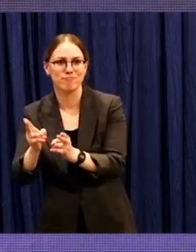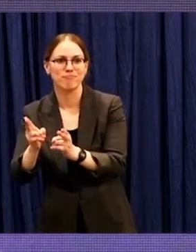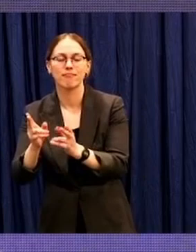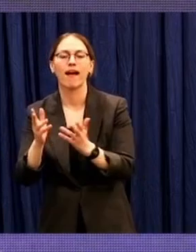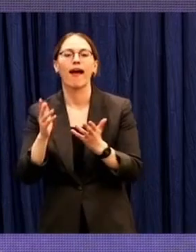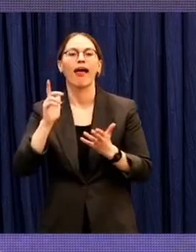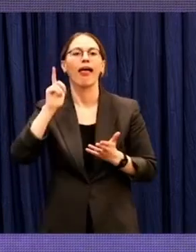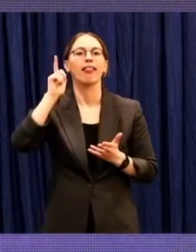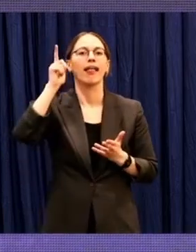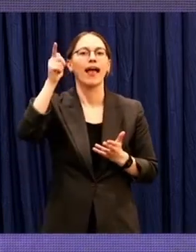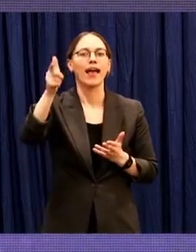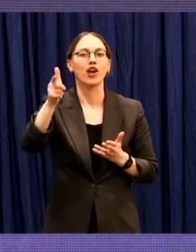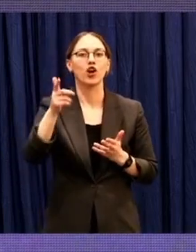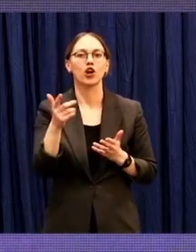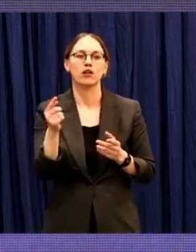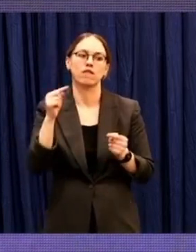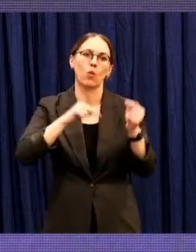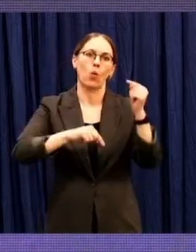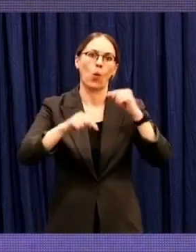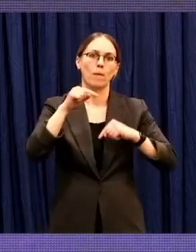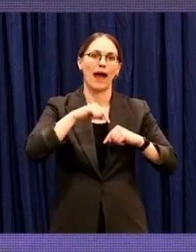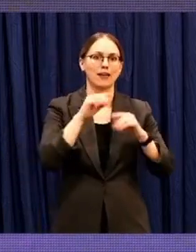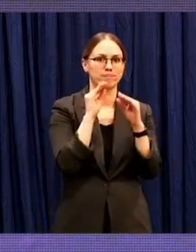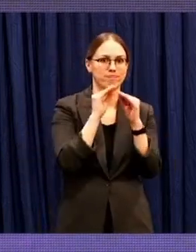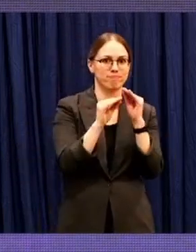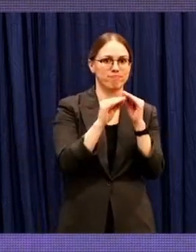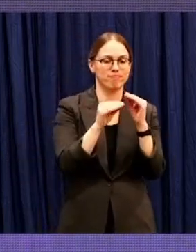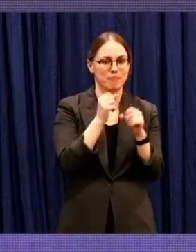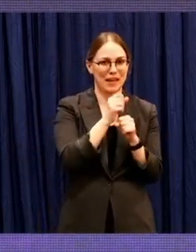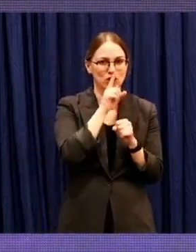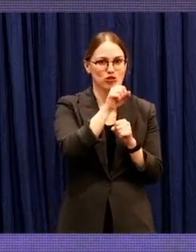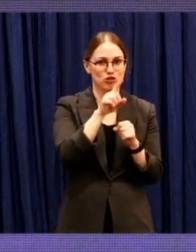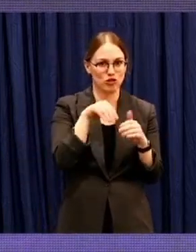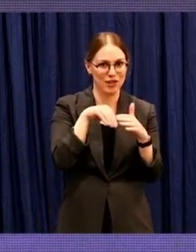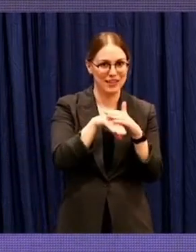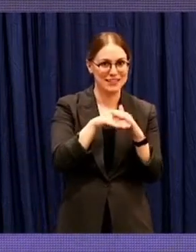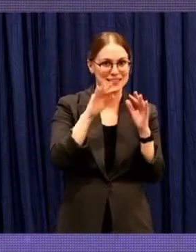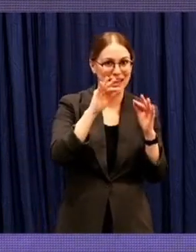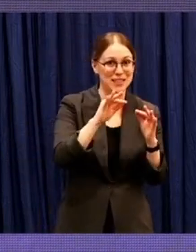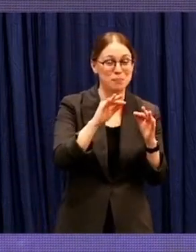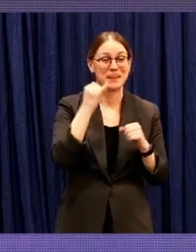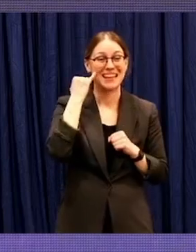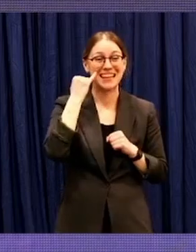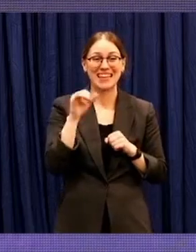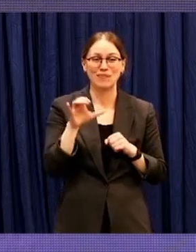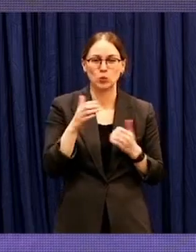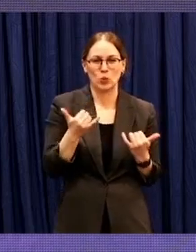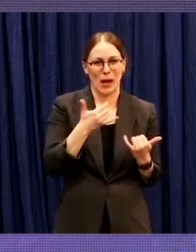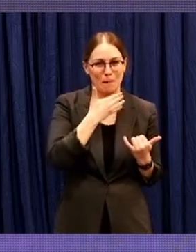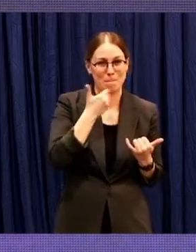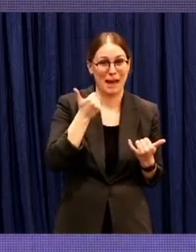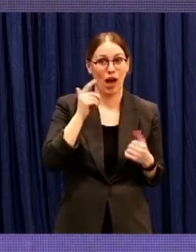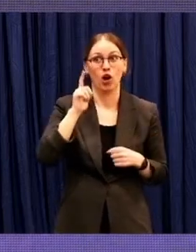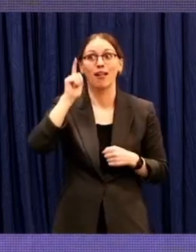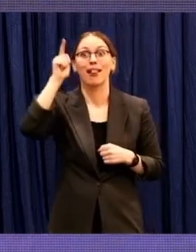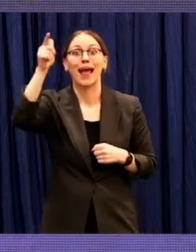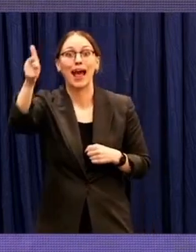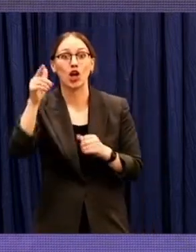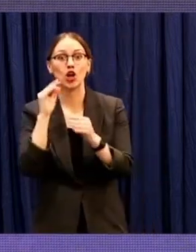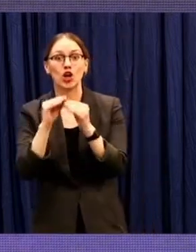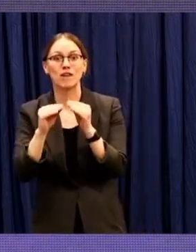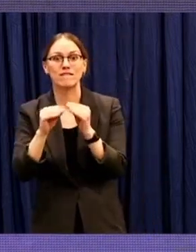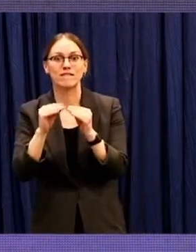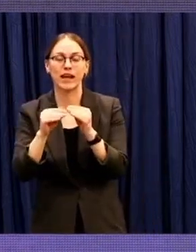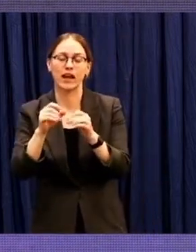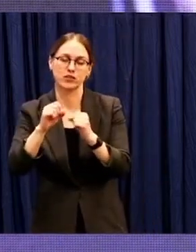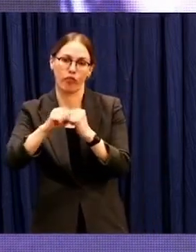and later if you're going to remediate for accessibility, the work is so much larger than if it were built accessible in the first place.